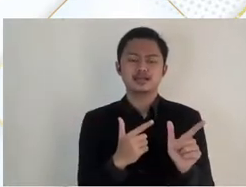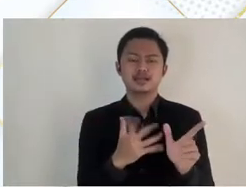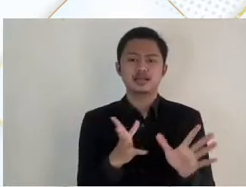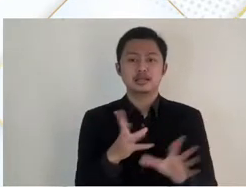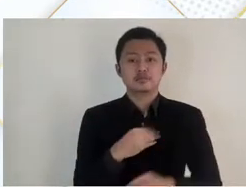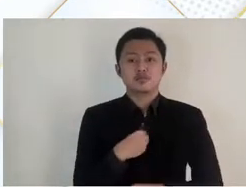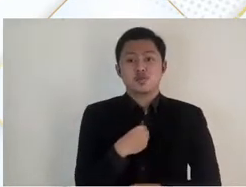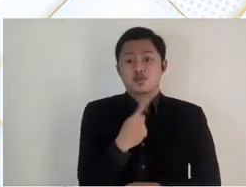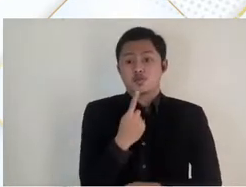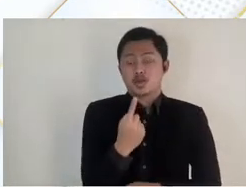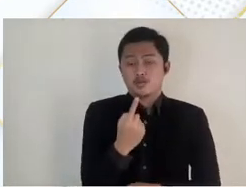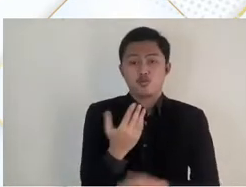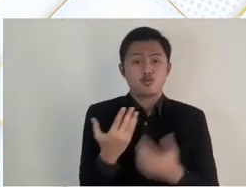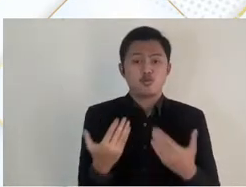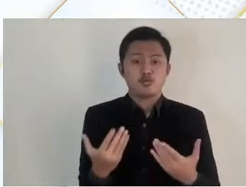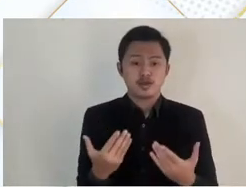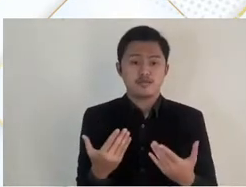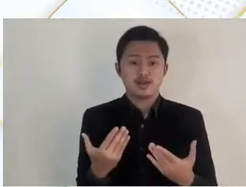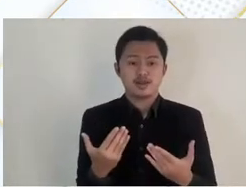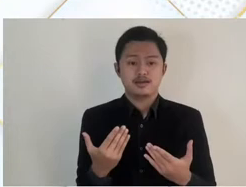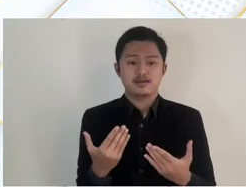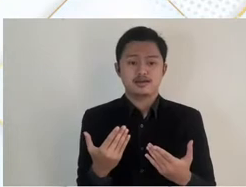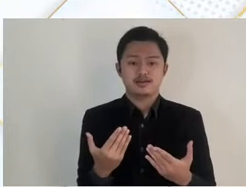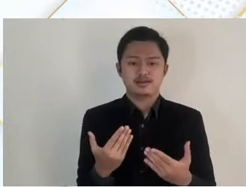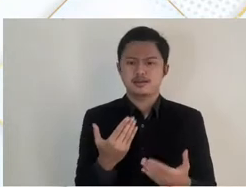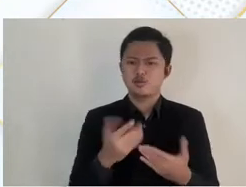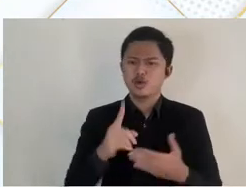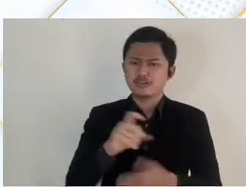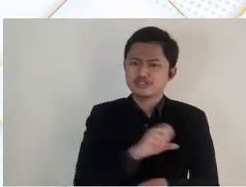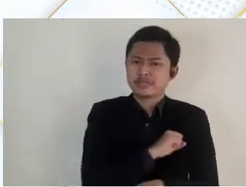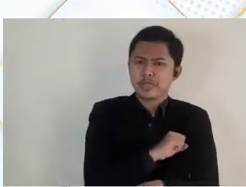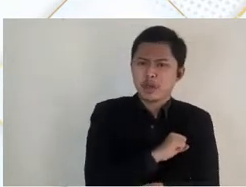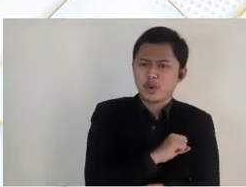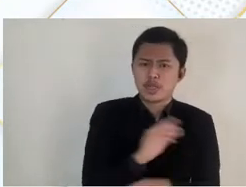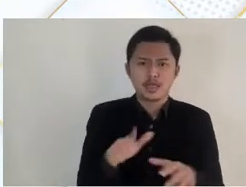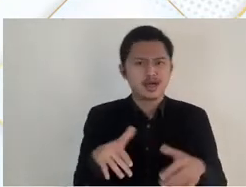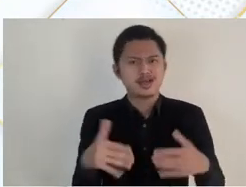you were talking about, that this needs to be strengthened? And maybe